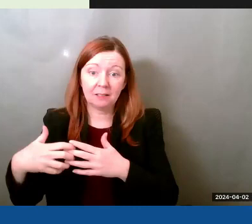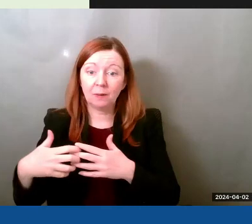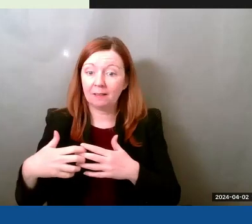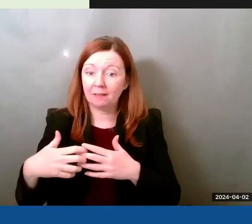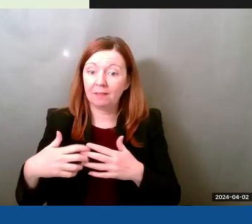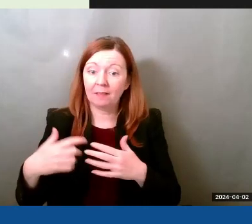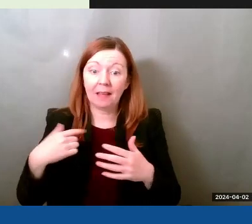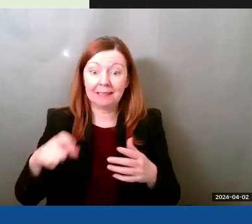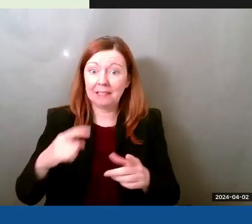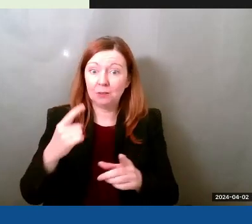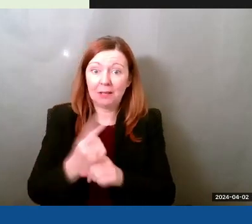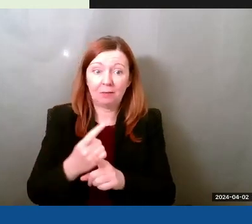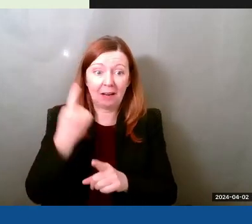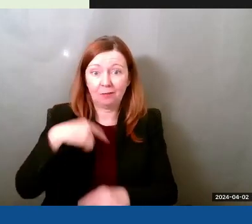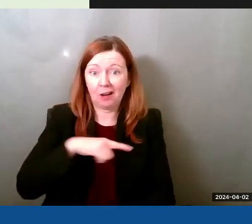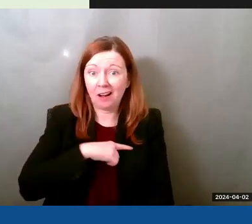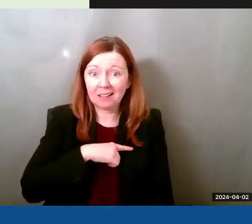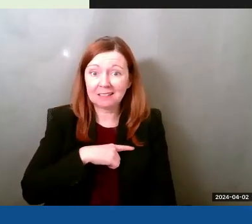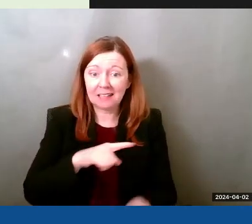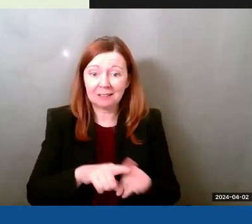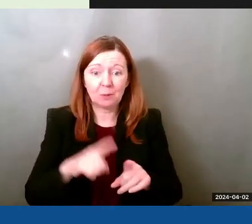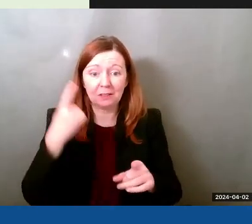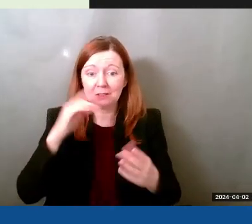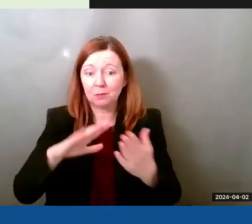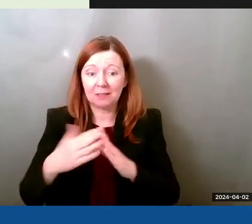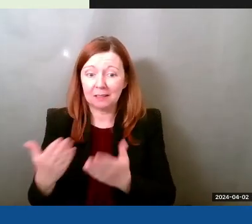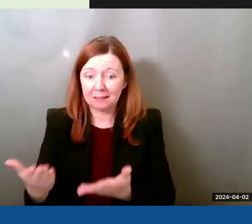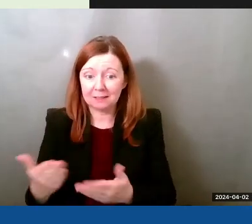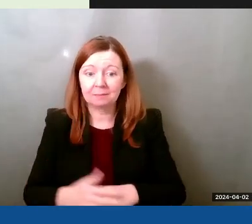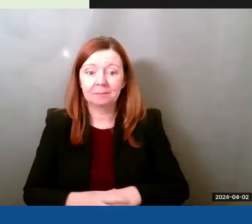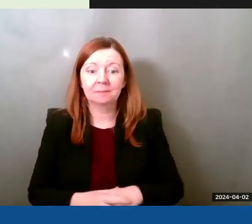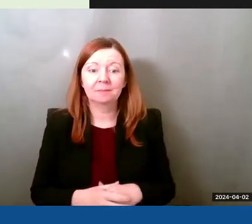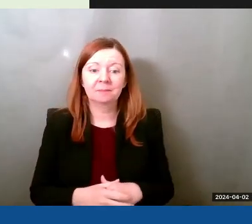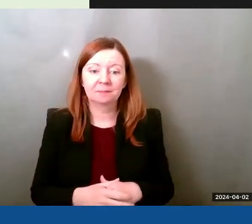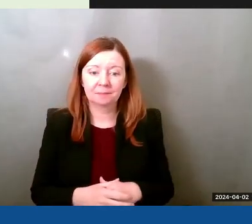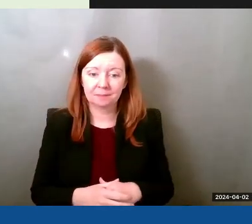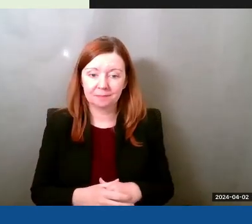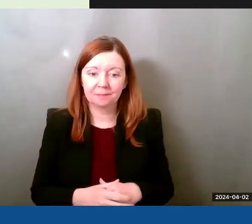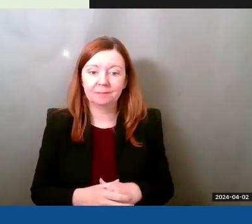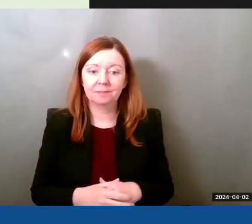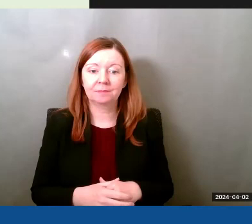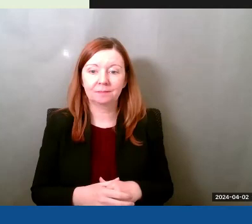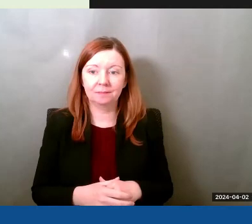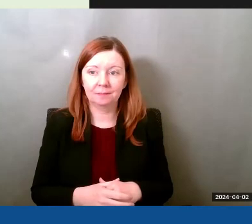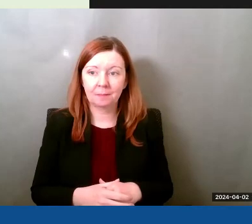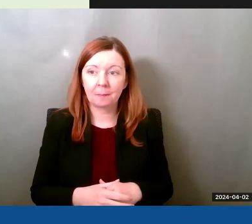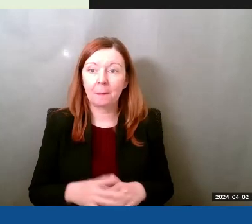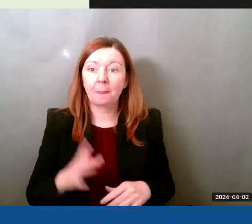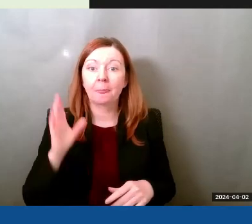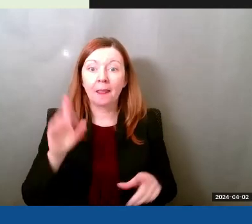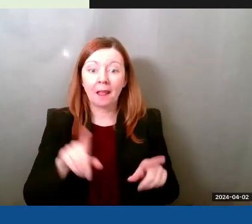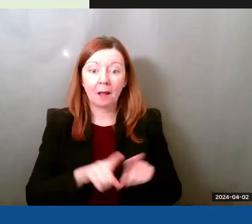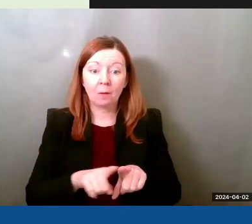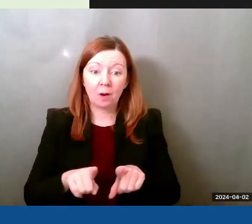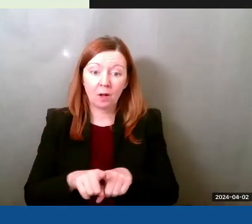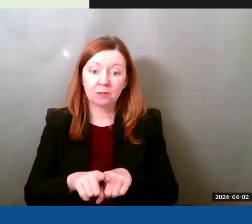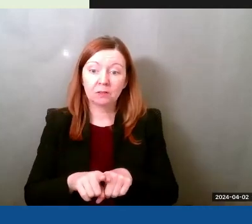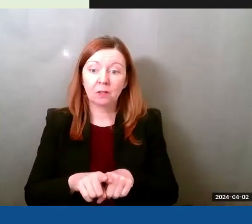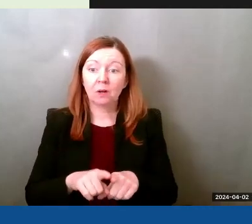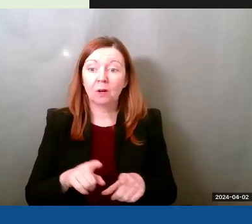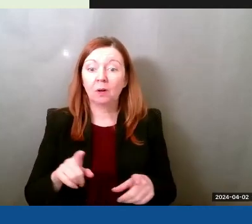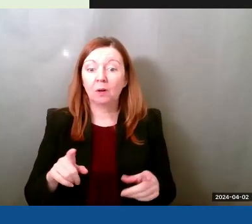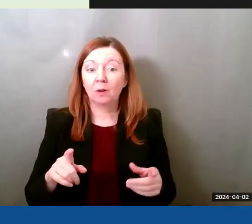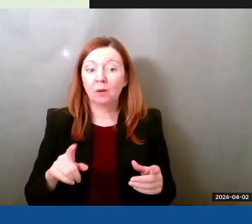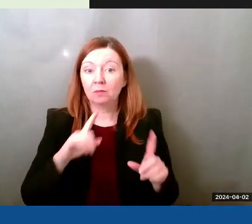our own sake as well as for the community and city's sake. I would also look